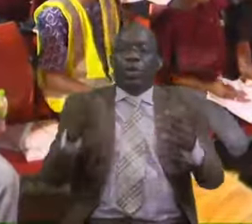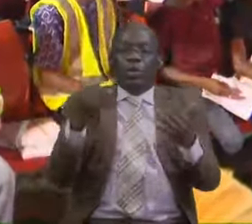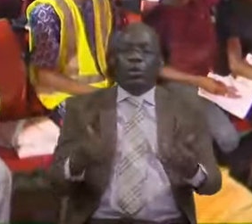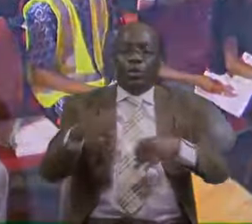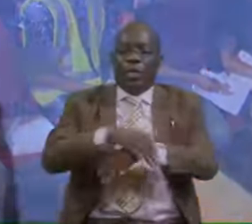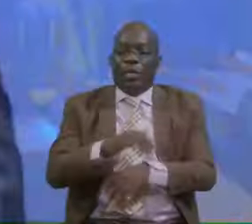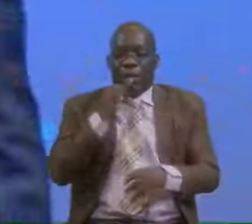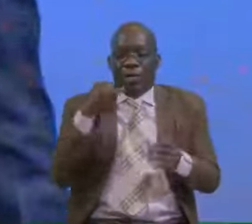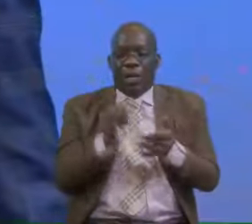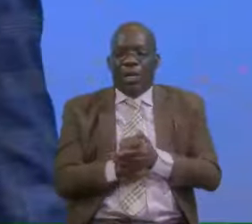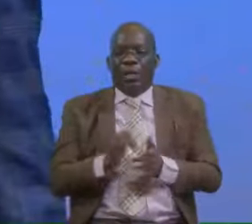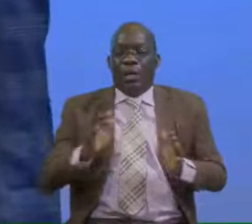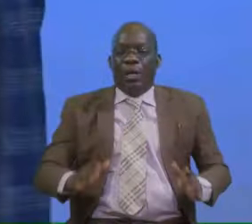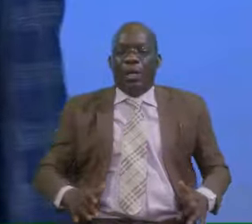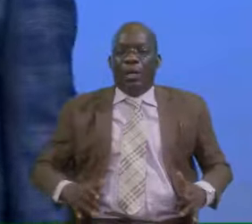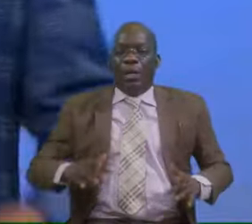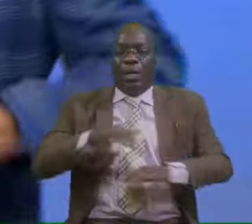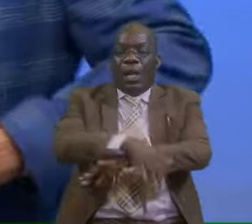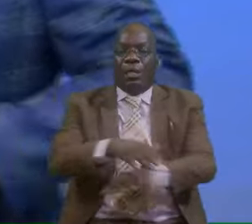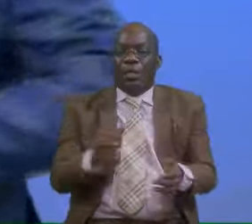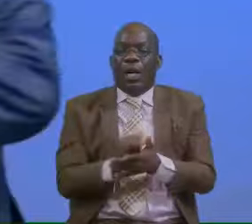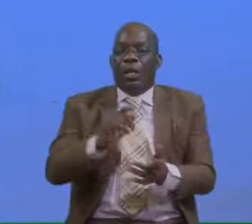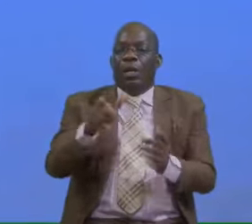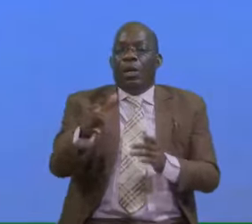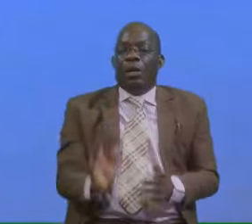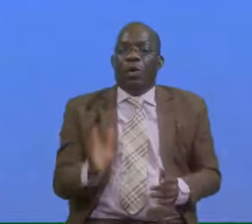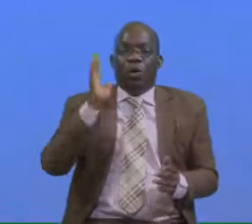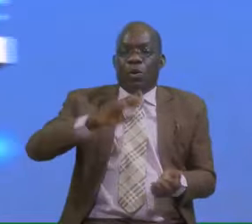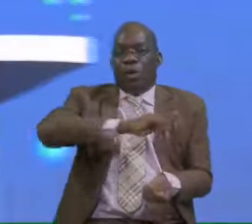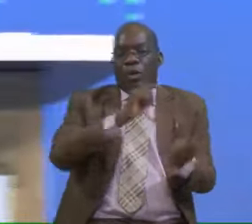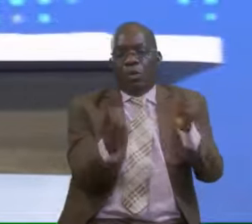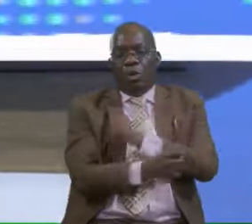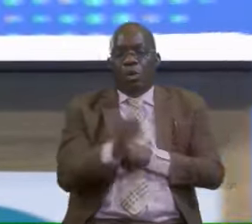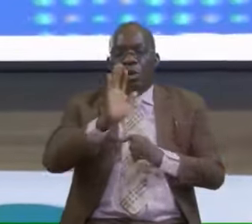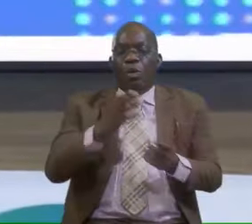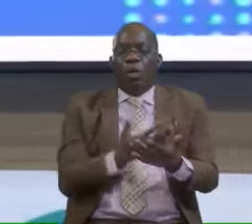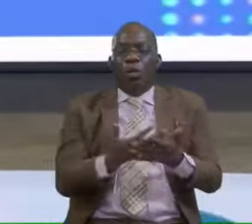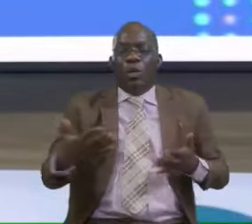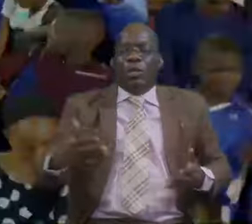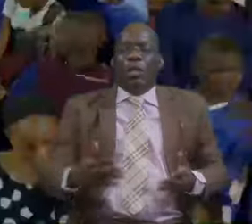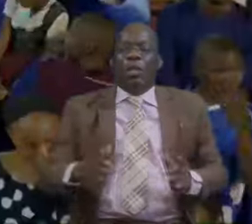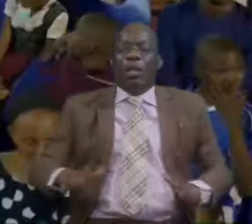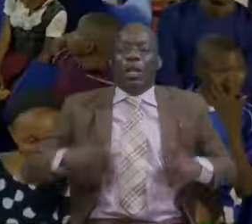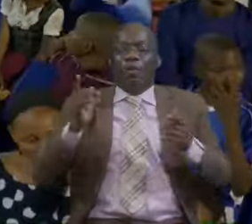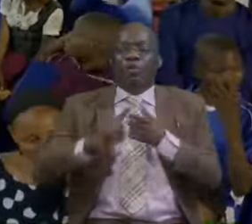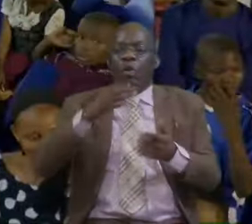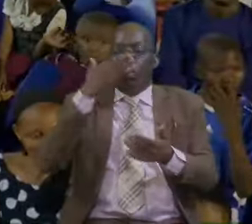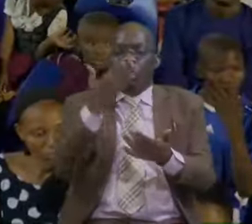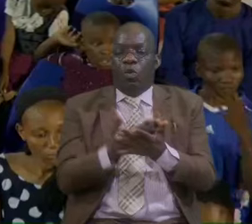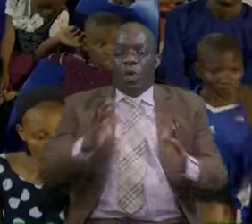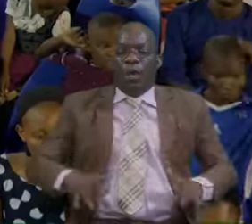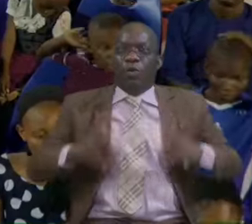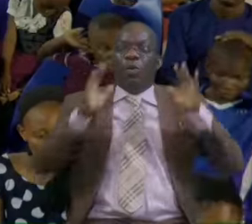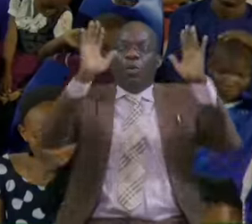God will turn your wasted life into a good life, wonderful